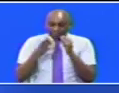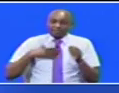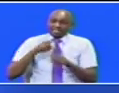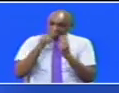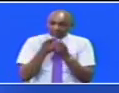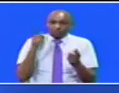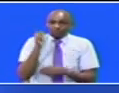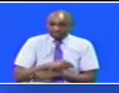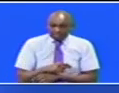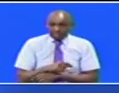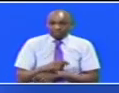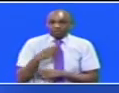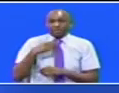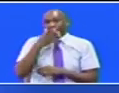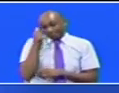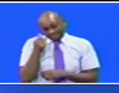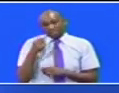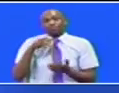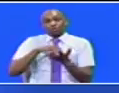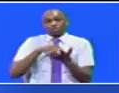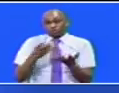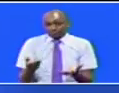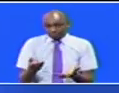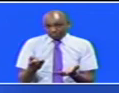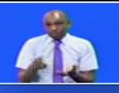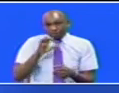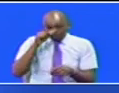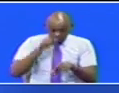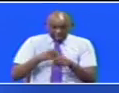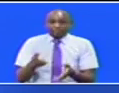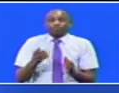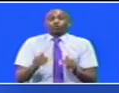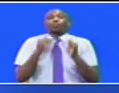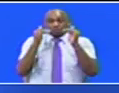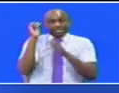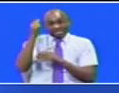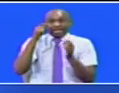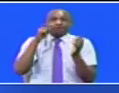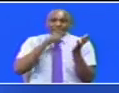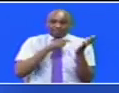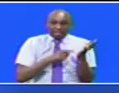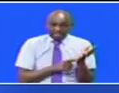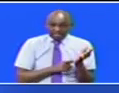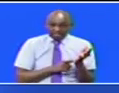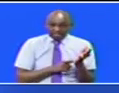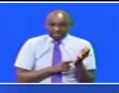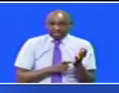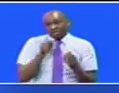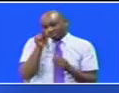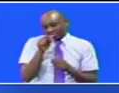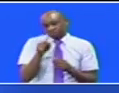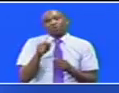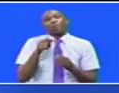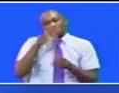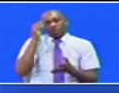finish the best in the best position since they were promoted in the Kenyan Premier League. And that was more